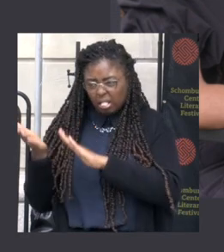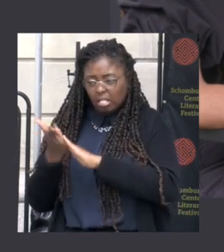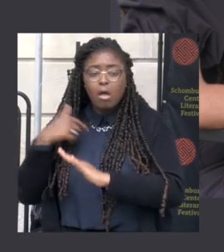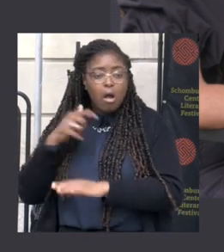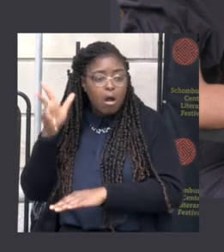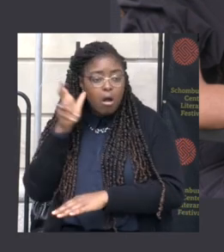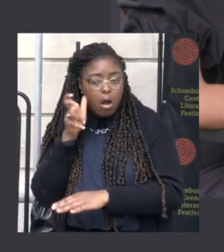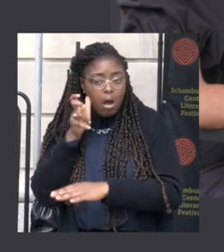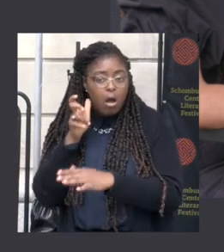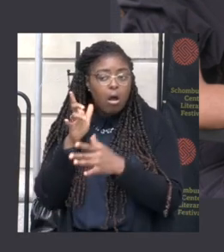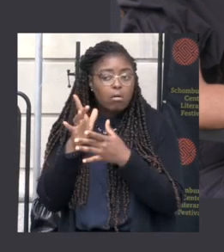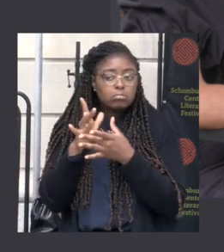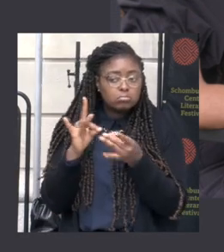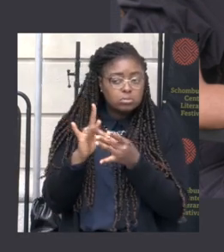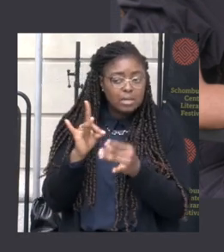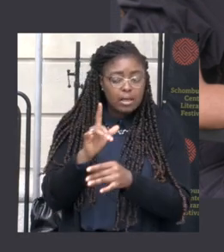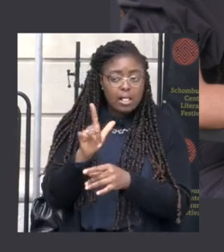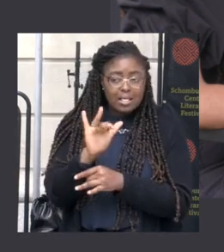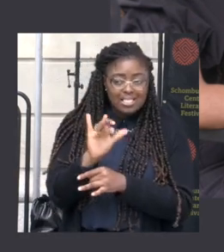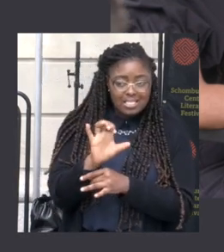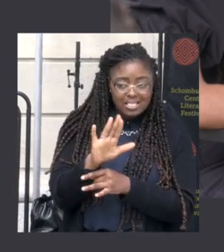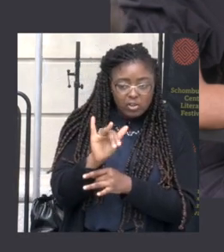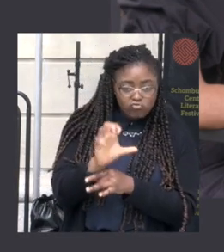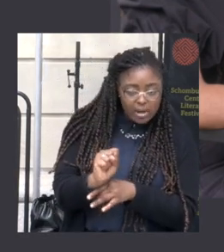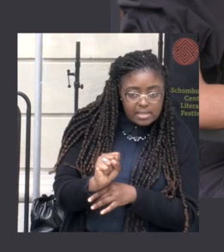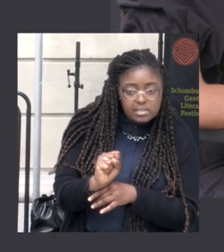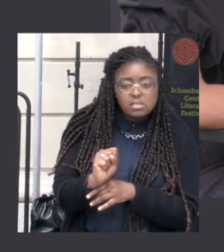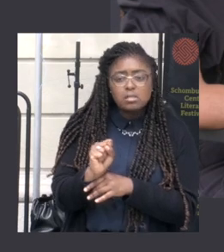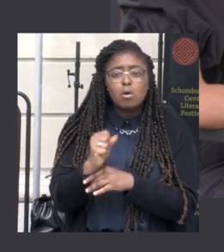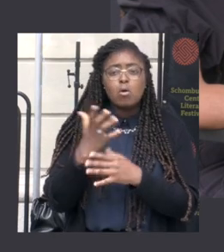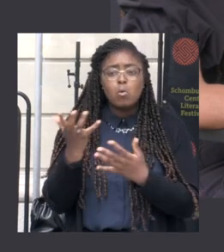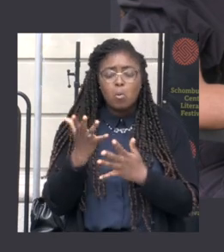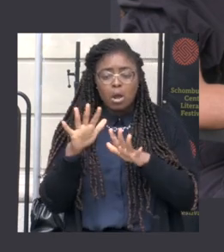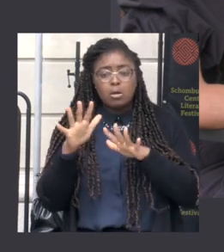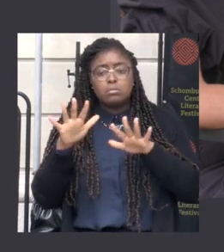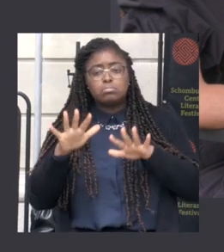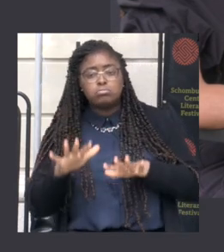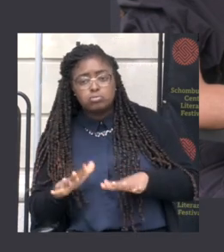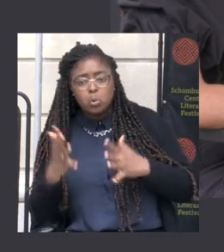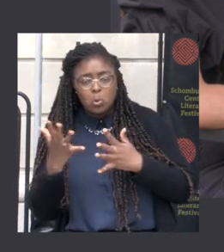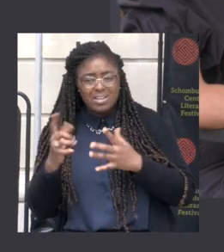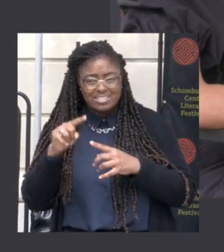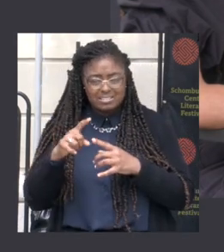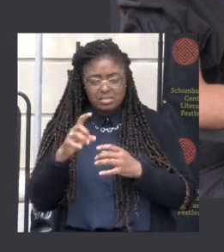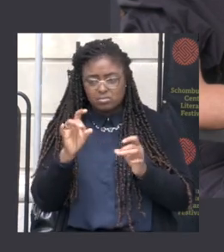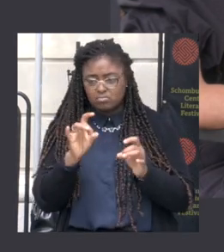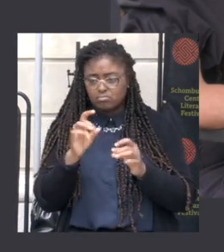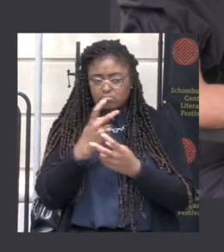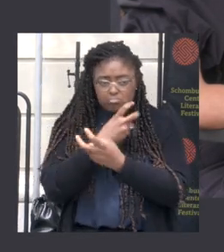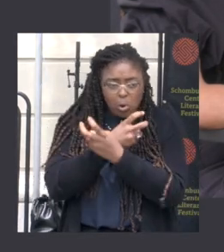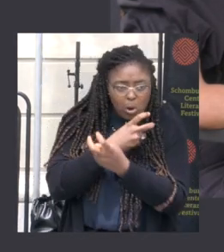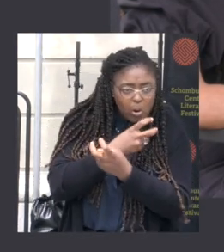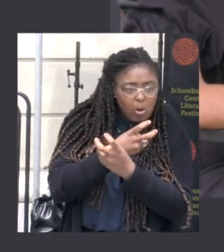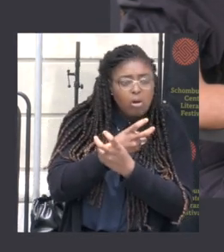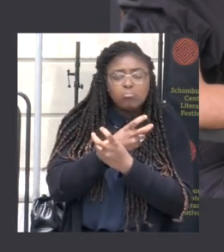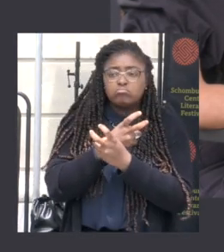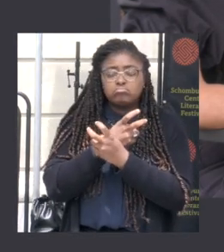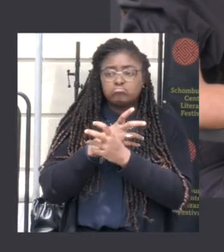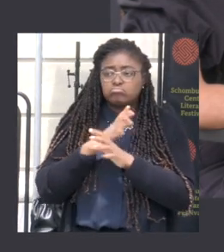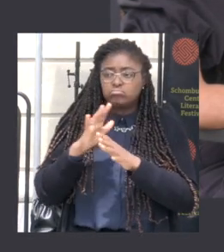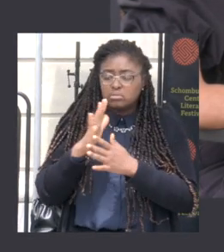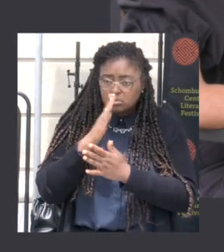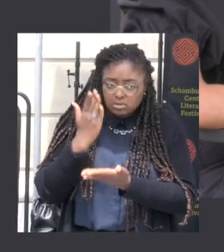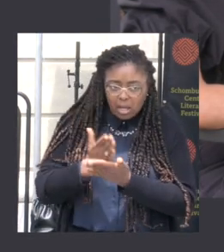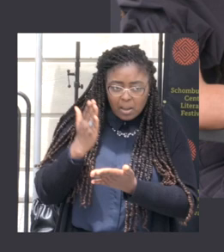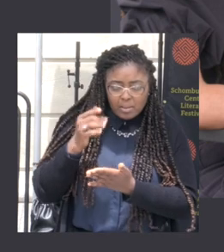what a relief. When will this poisonous product cease? This is another public service announcement. You can believe it or you